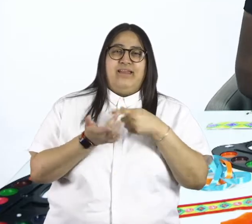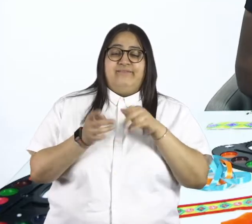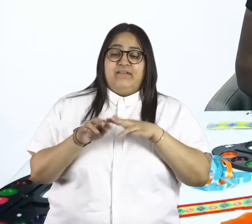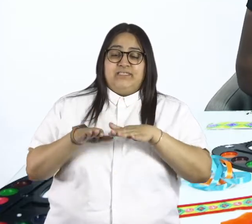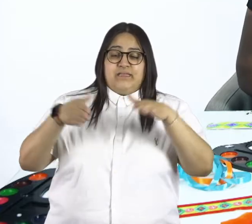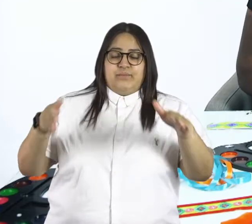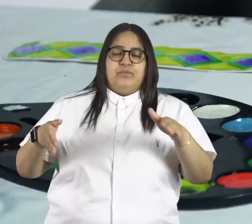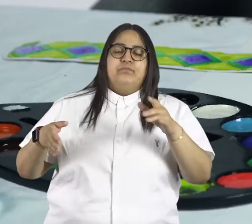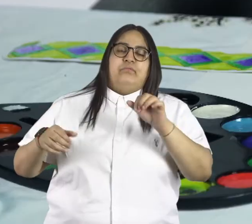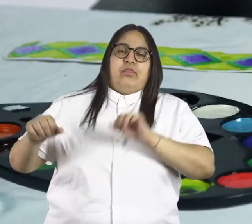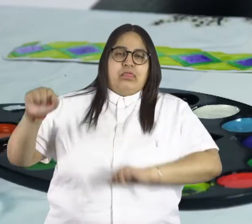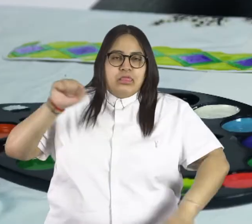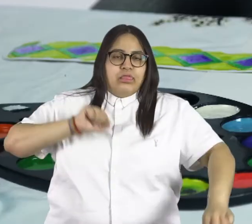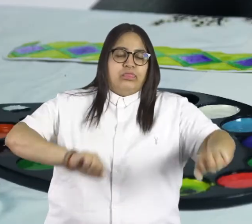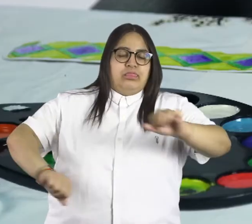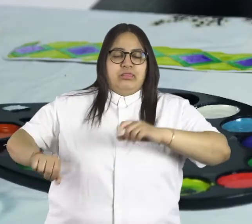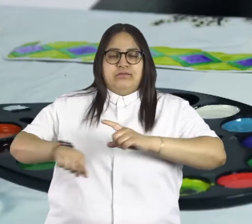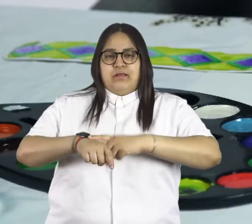bin.